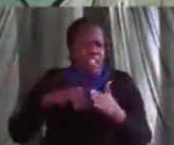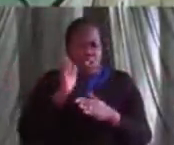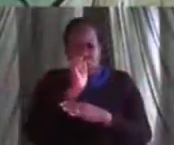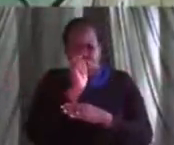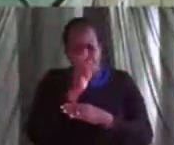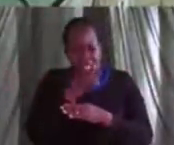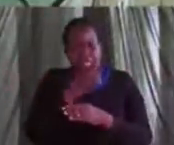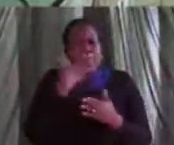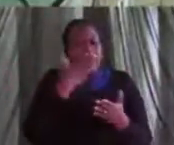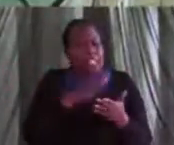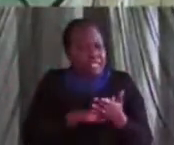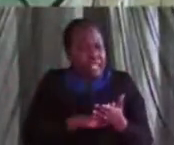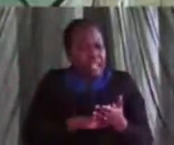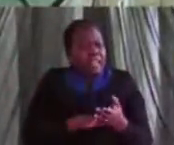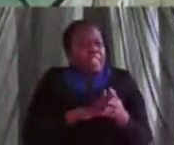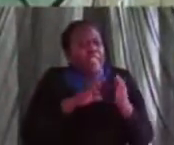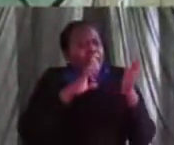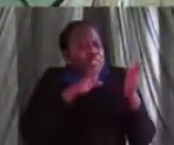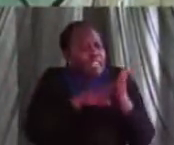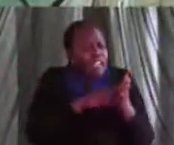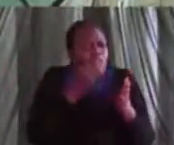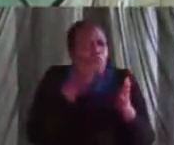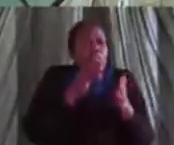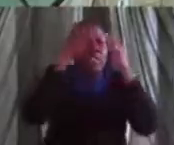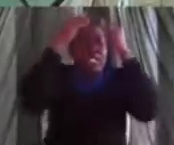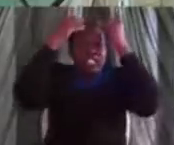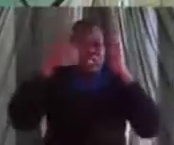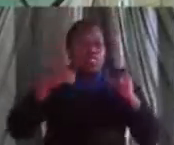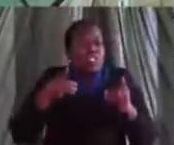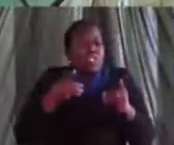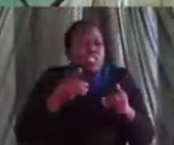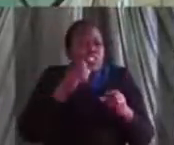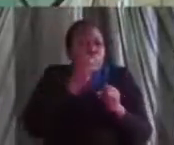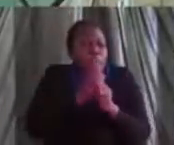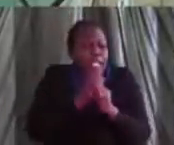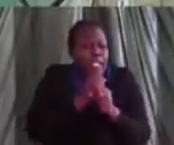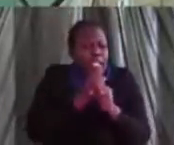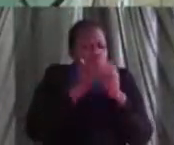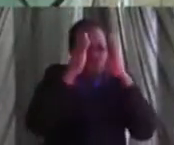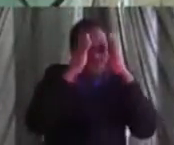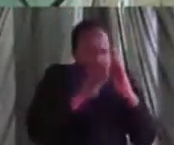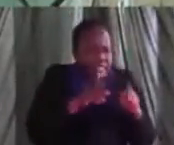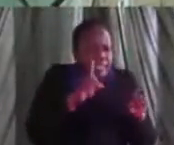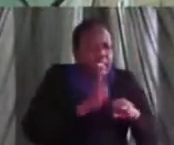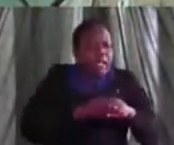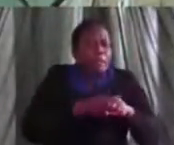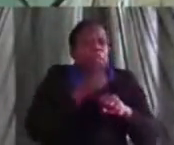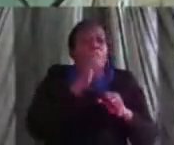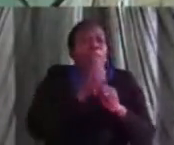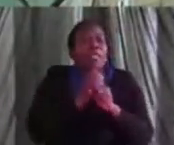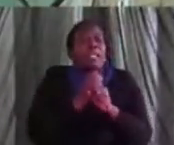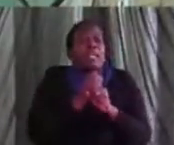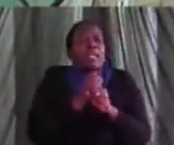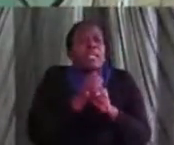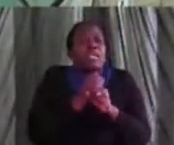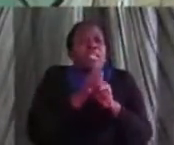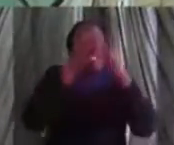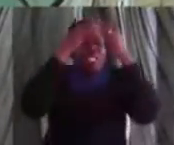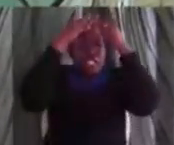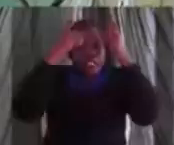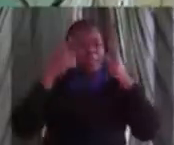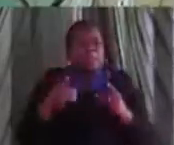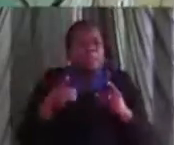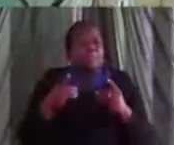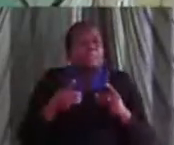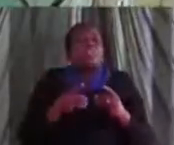the consequences of the decision that you make, you take them into consideration as you make your decision? You look at that, you